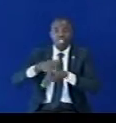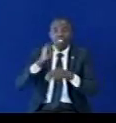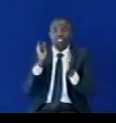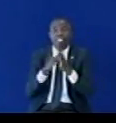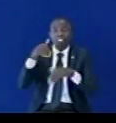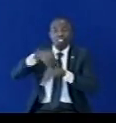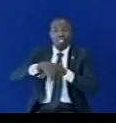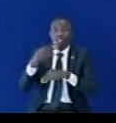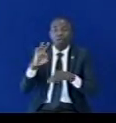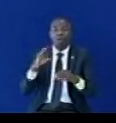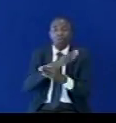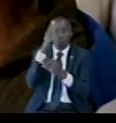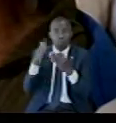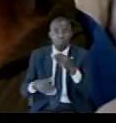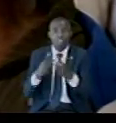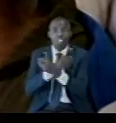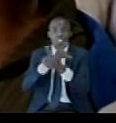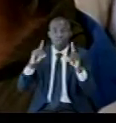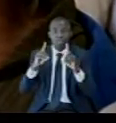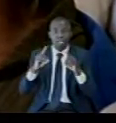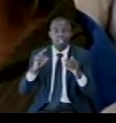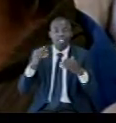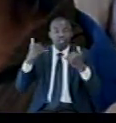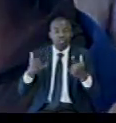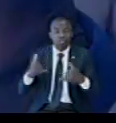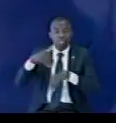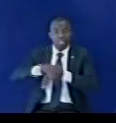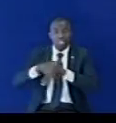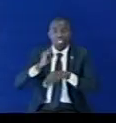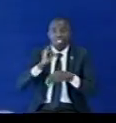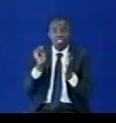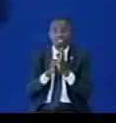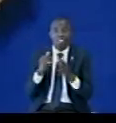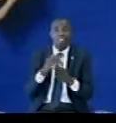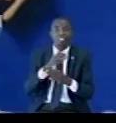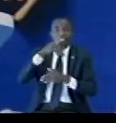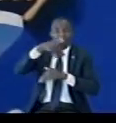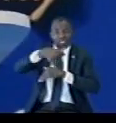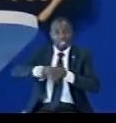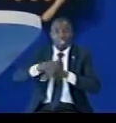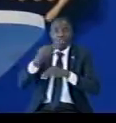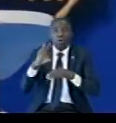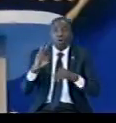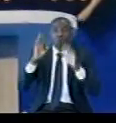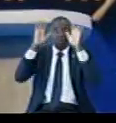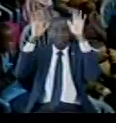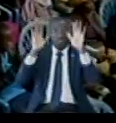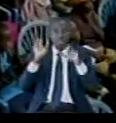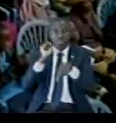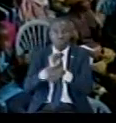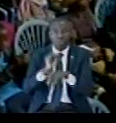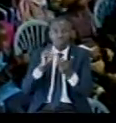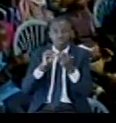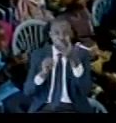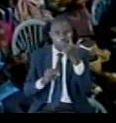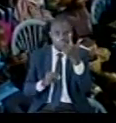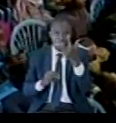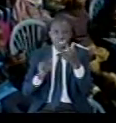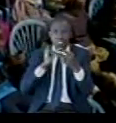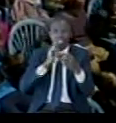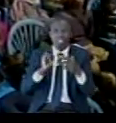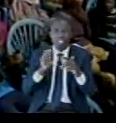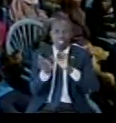of total deliverance. And tonight is the night of your miracle. Number three is the